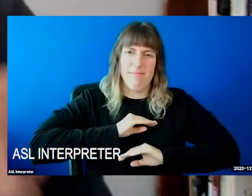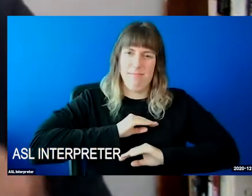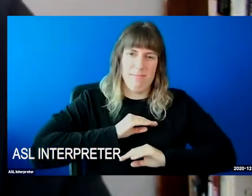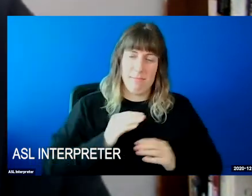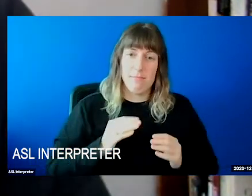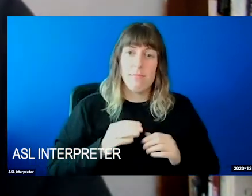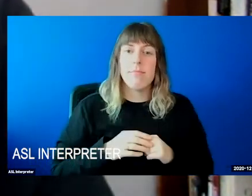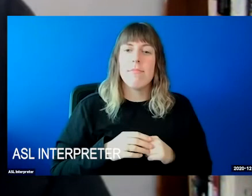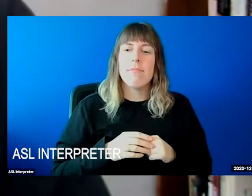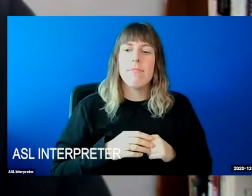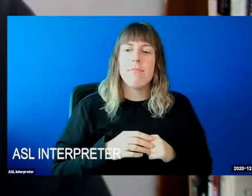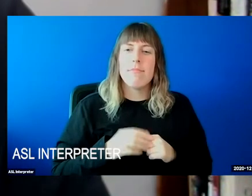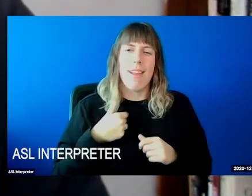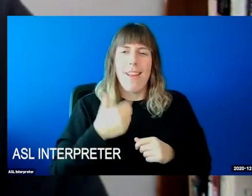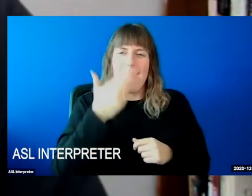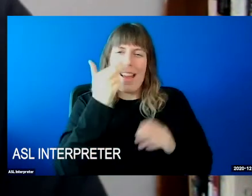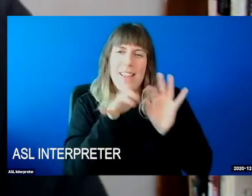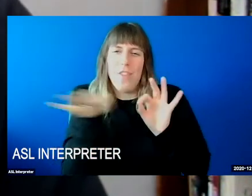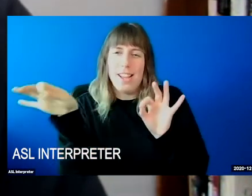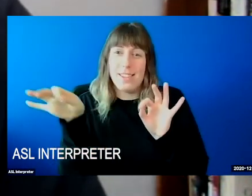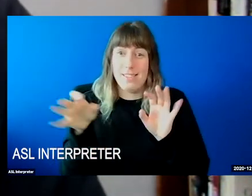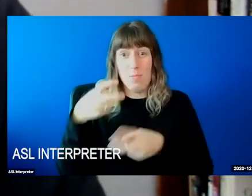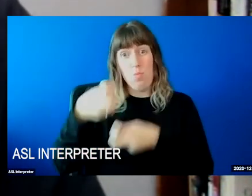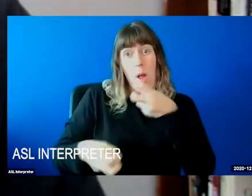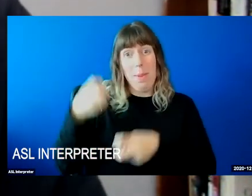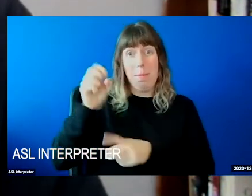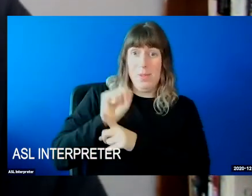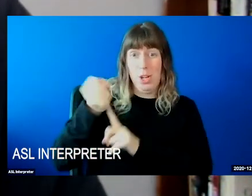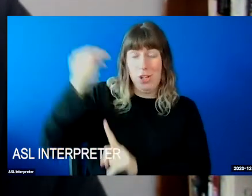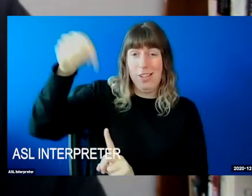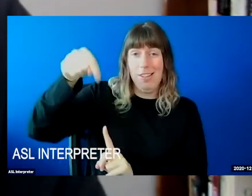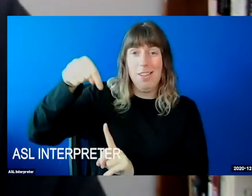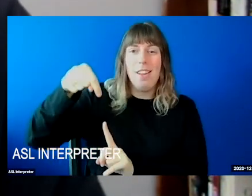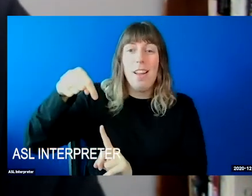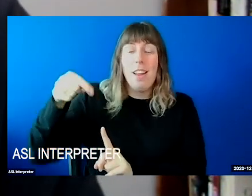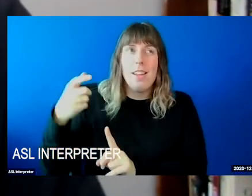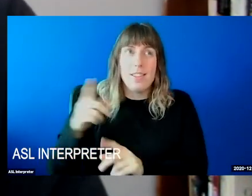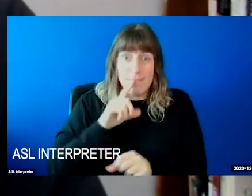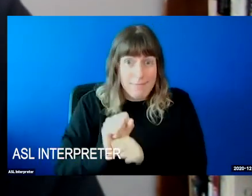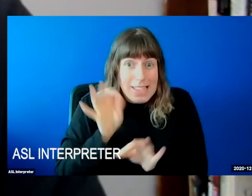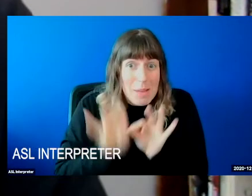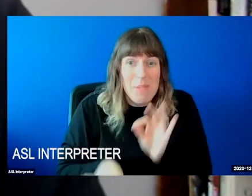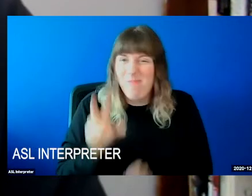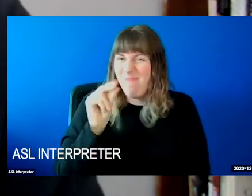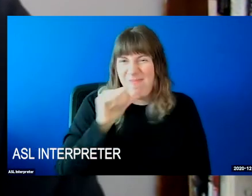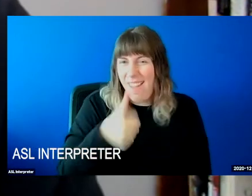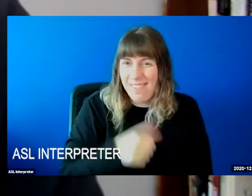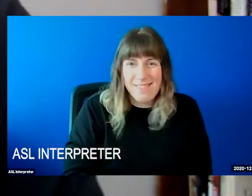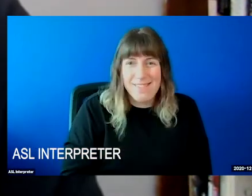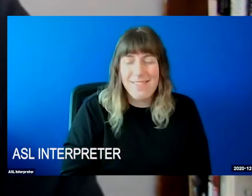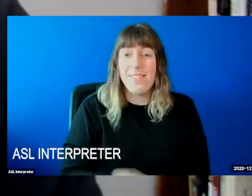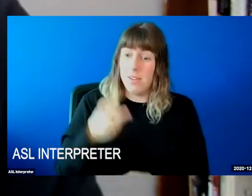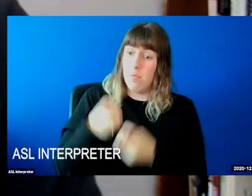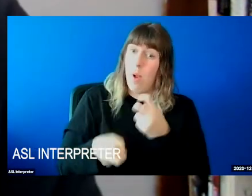saying it with that funny phrasing, the problematic situation, because these things are never as simple, or not usually as simple, as a